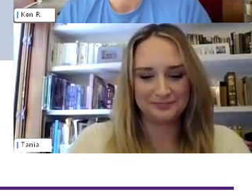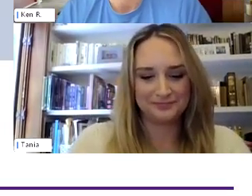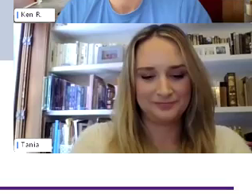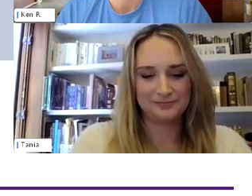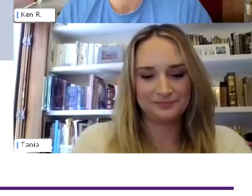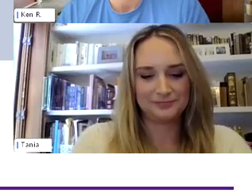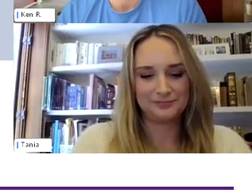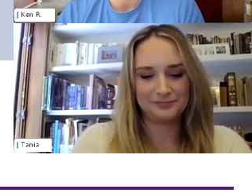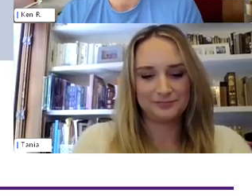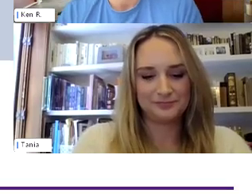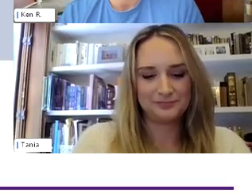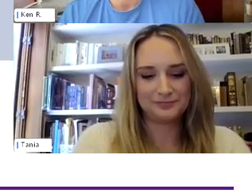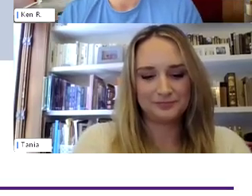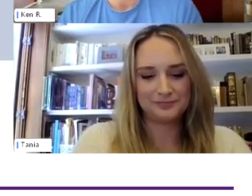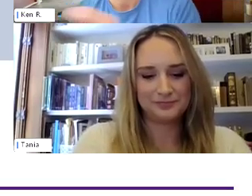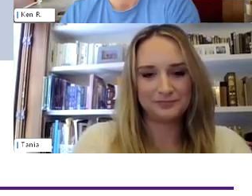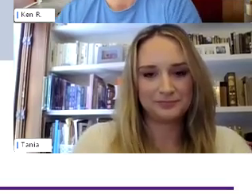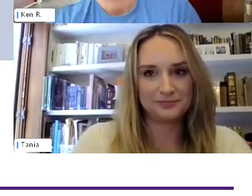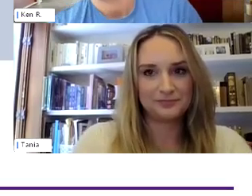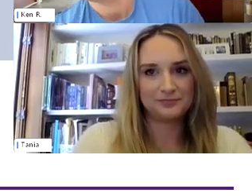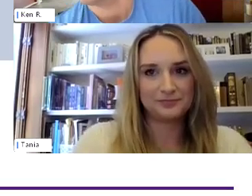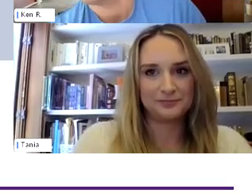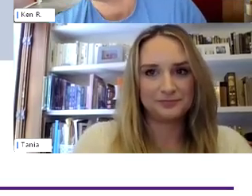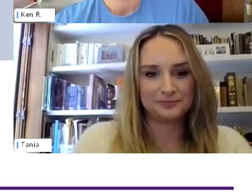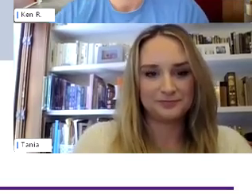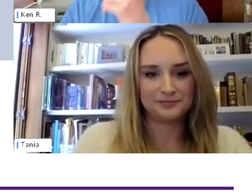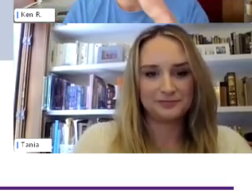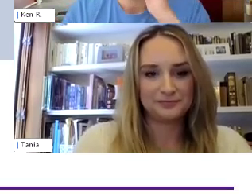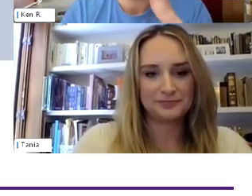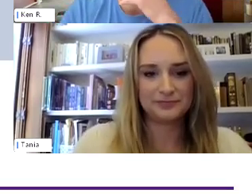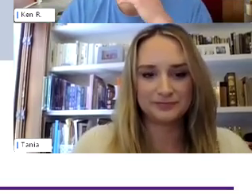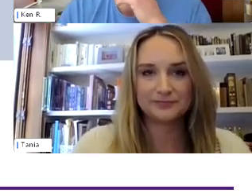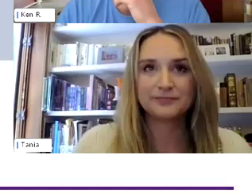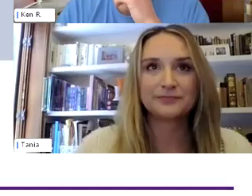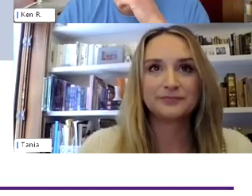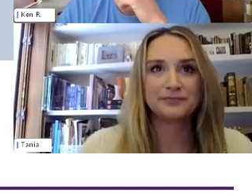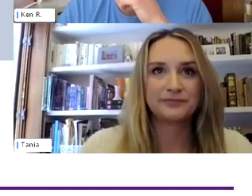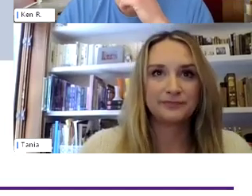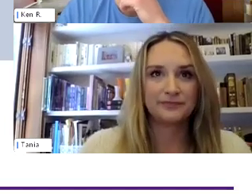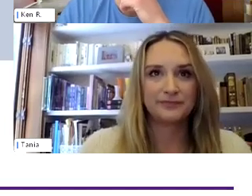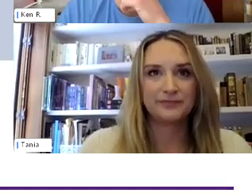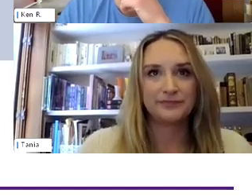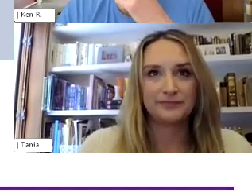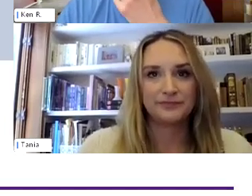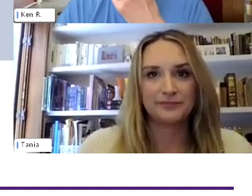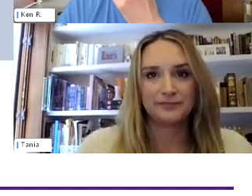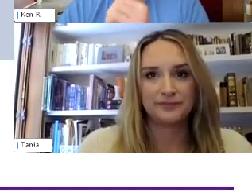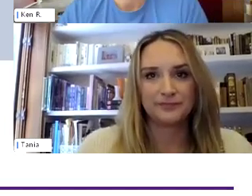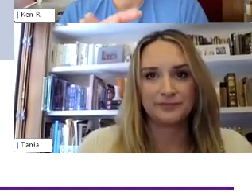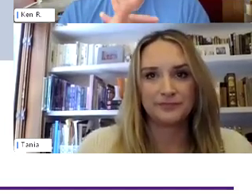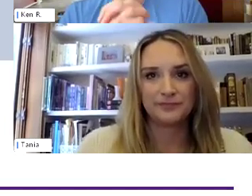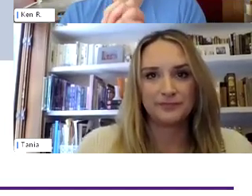also encourage people to be cautious about what and how much they share about themselves. We really wish to respect your privacy and